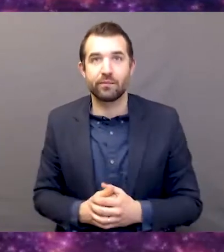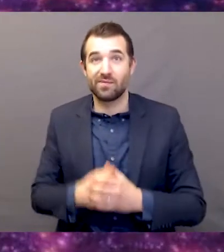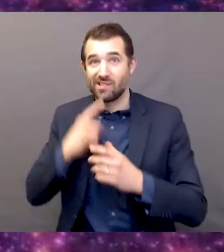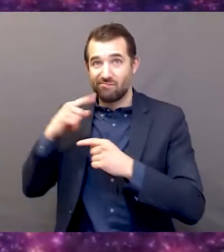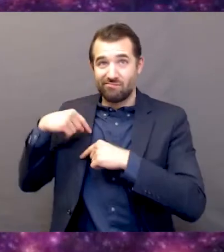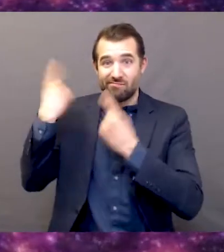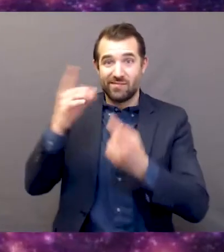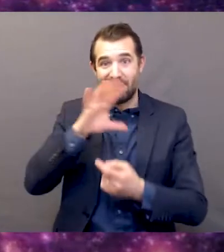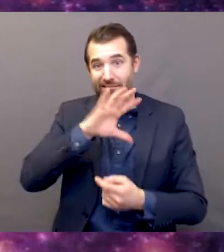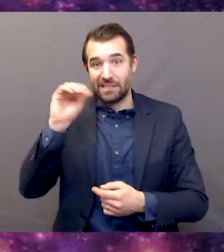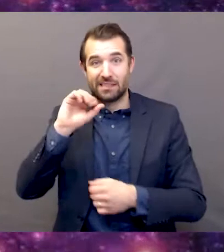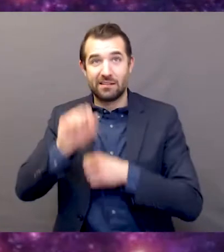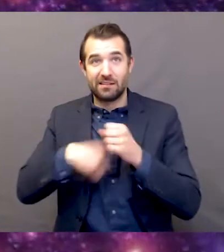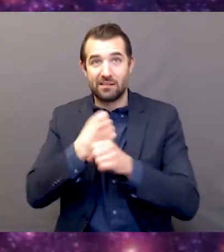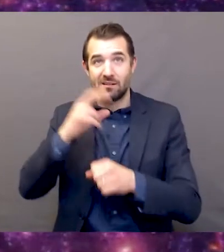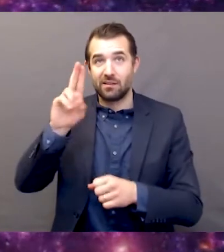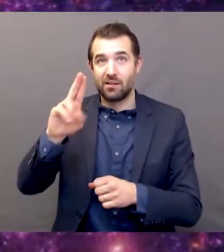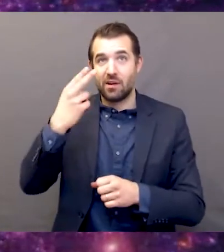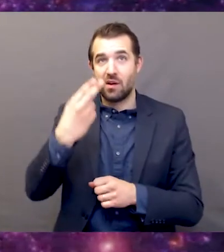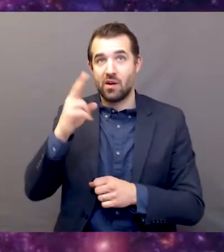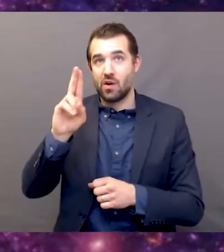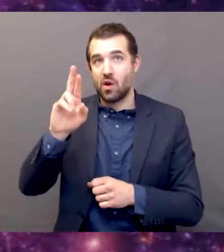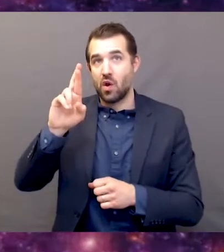In the past 50 years, starting from Uhuru,